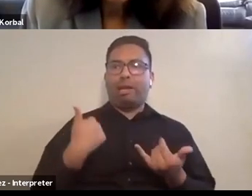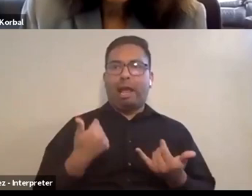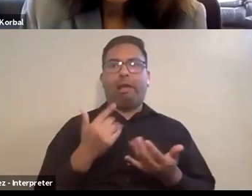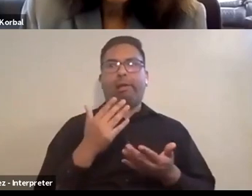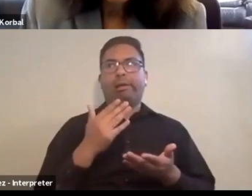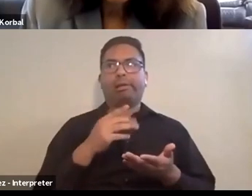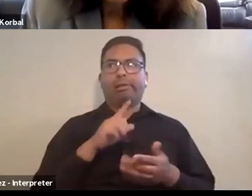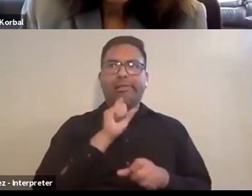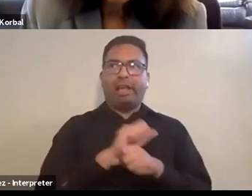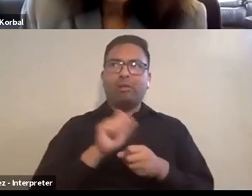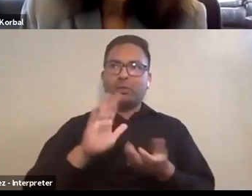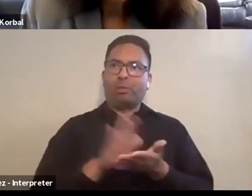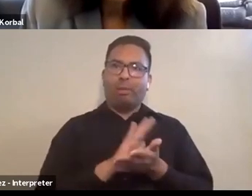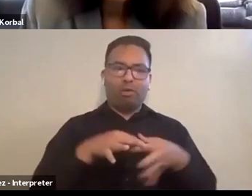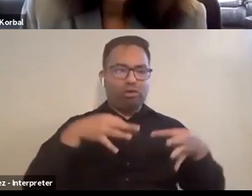the paper